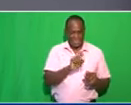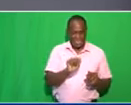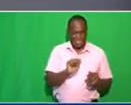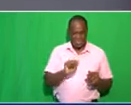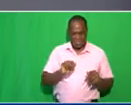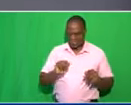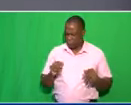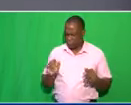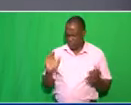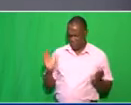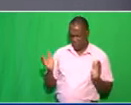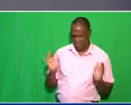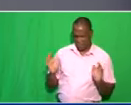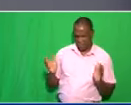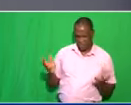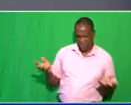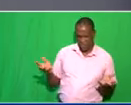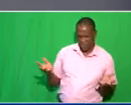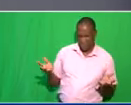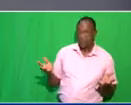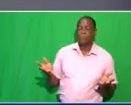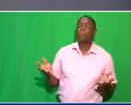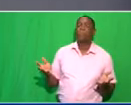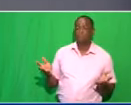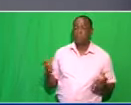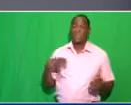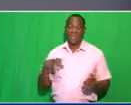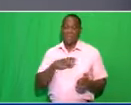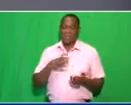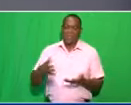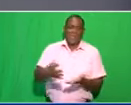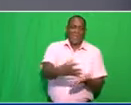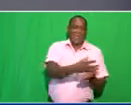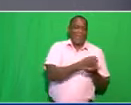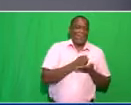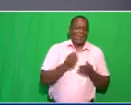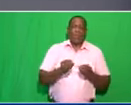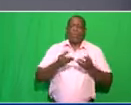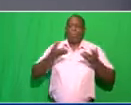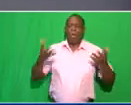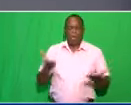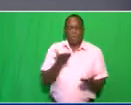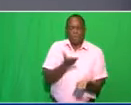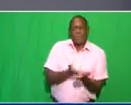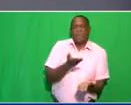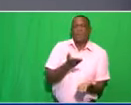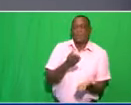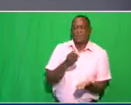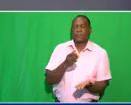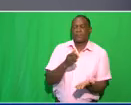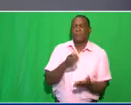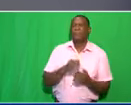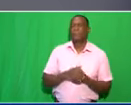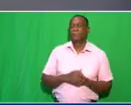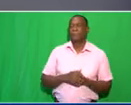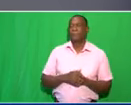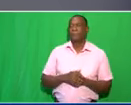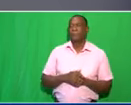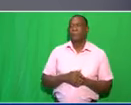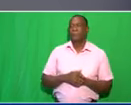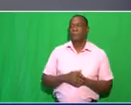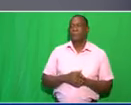was able to gather evidence going forward. And just a brief on the Concord